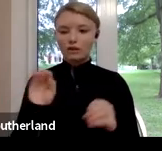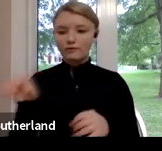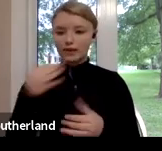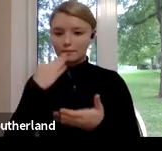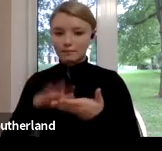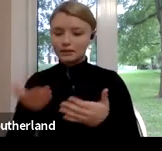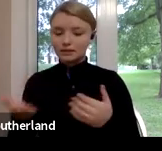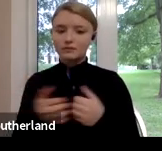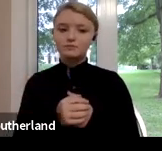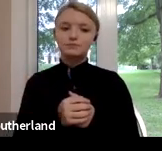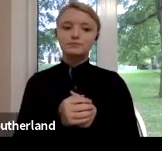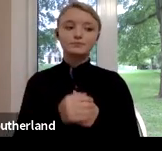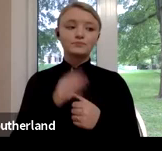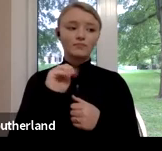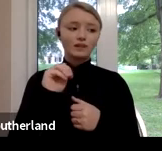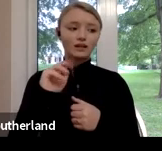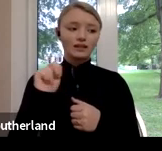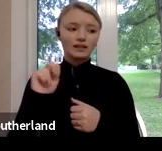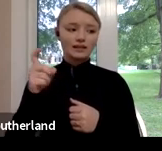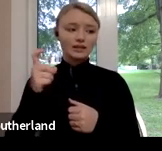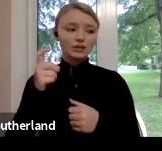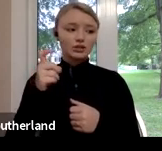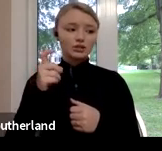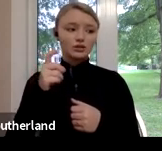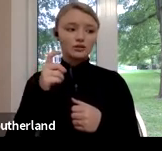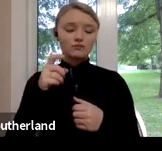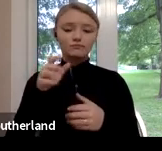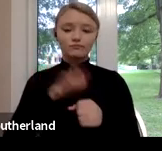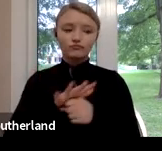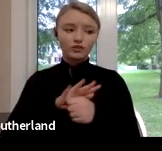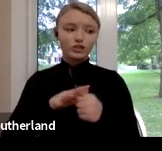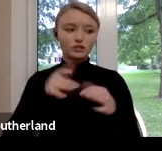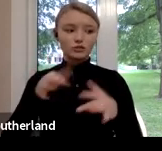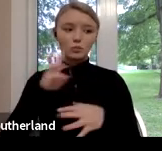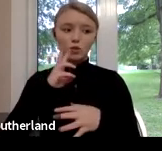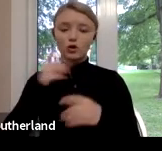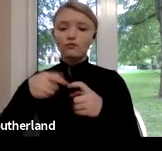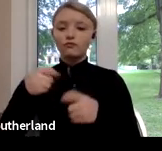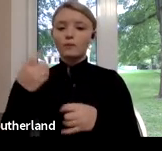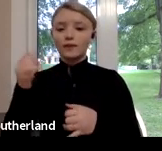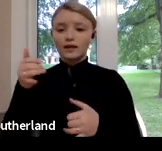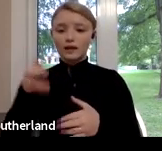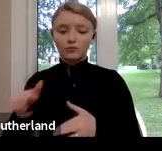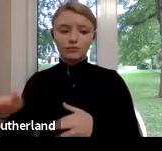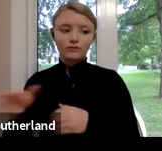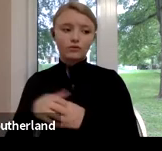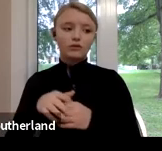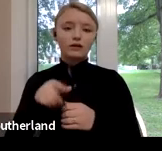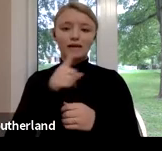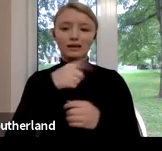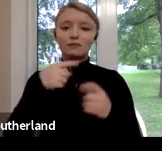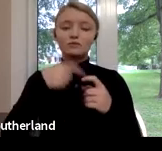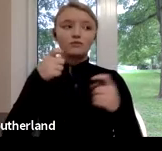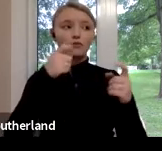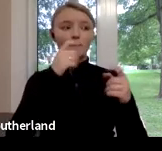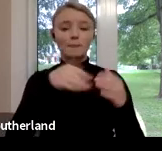region's irrigation water comes from the Yellow River, and it is upstream from all of the major cities, so it does not contain